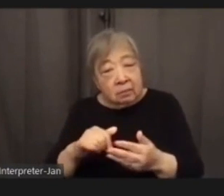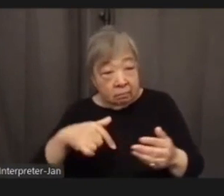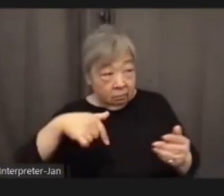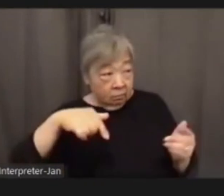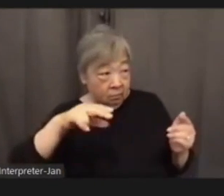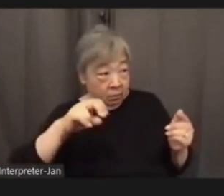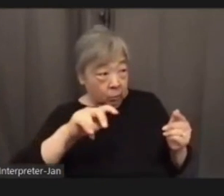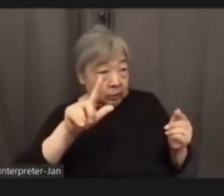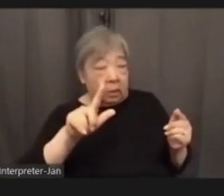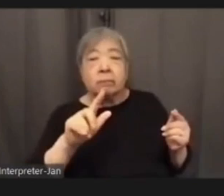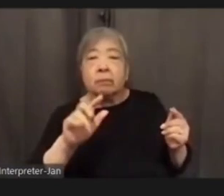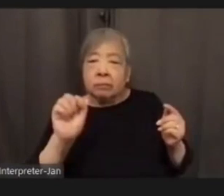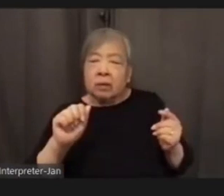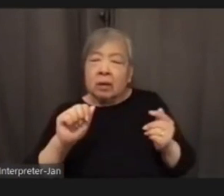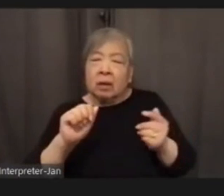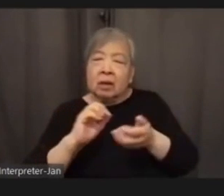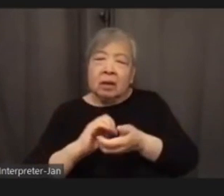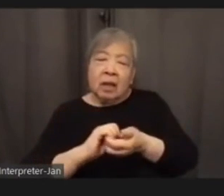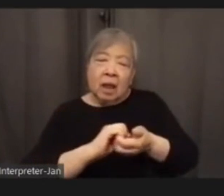Collaboration is